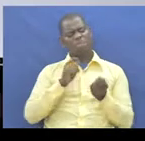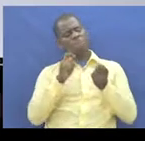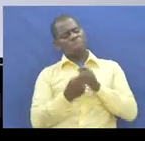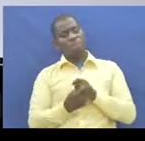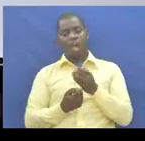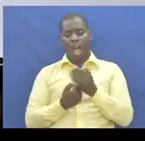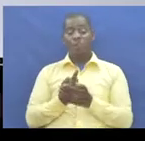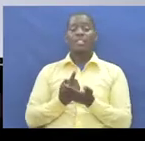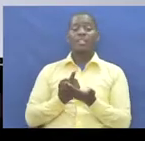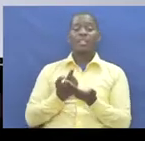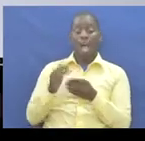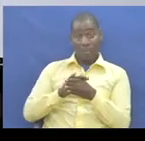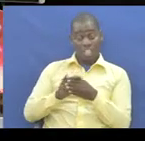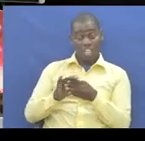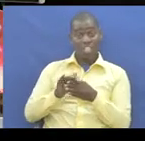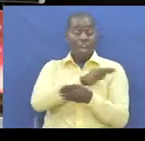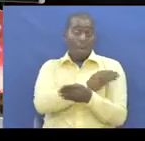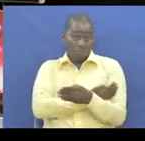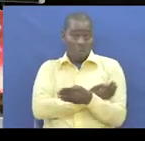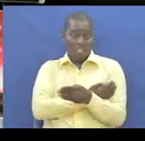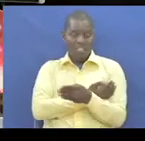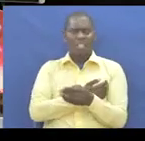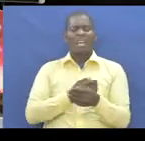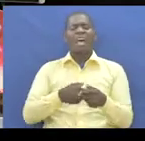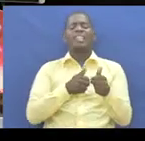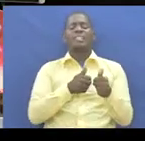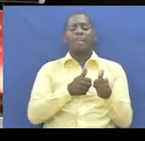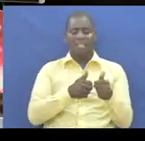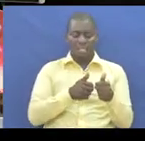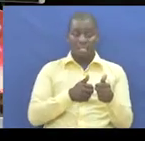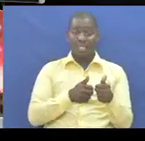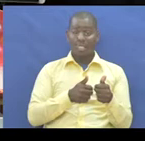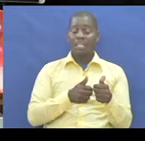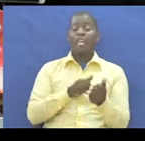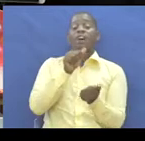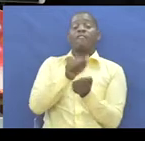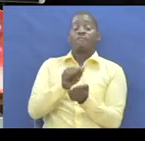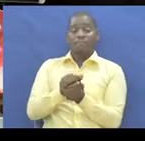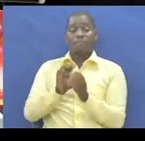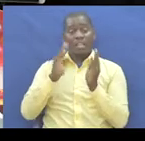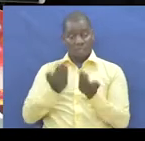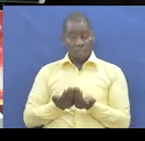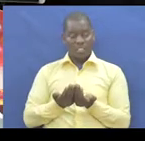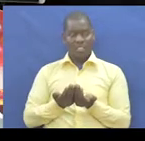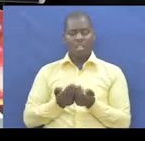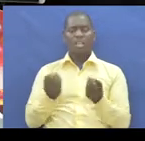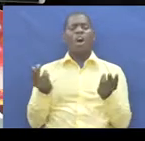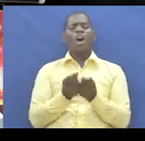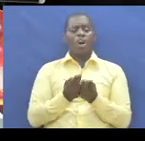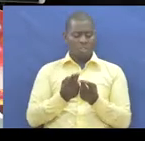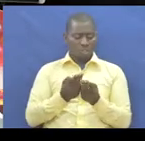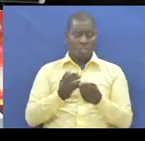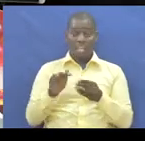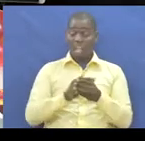So the shape of an object or the size of an object can be changed according to the application of the force on that kind